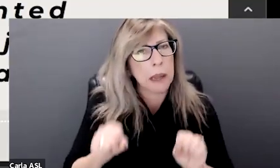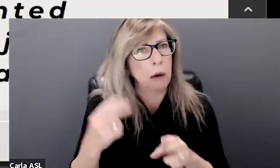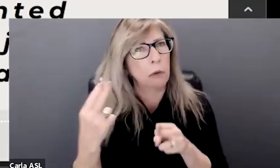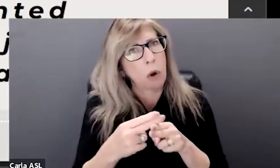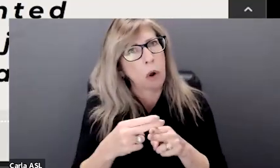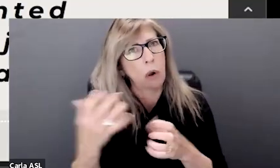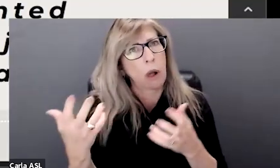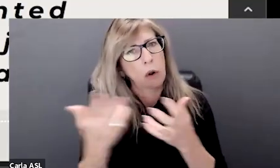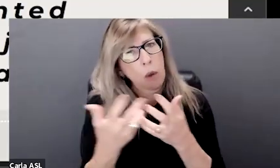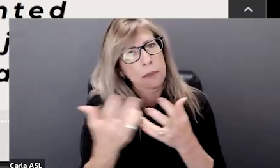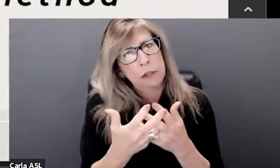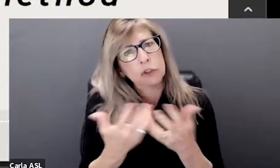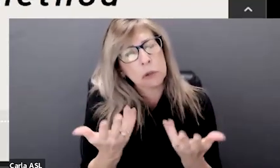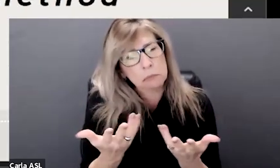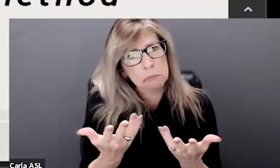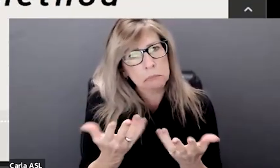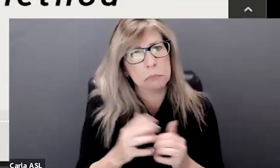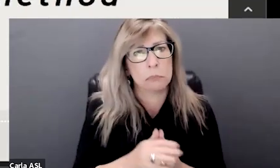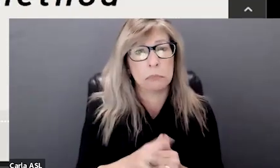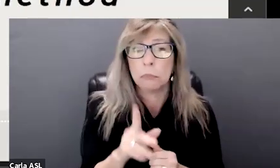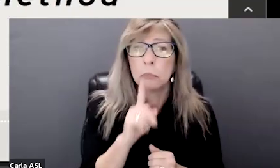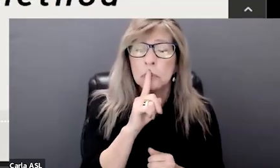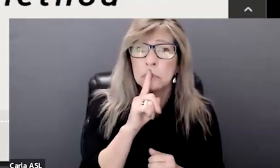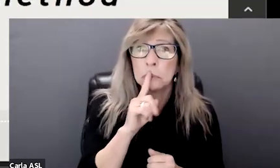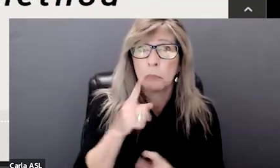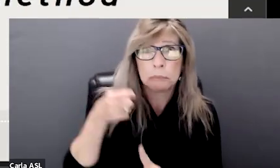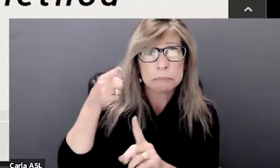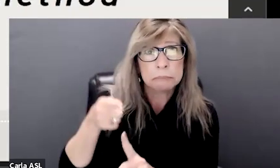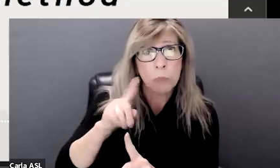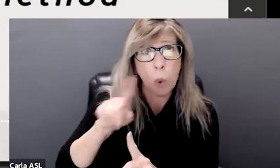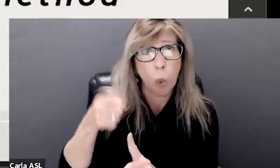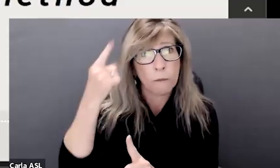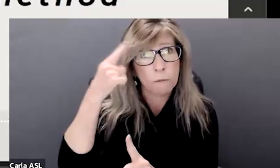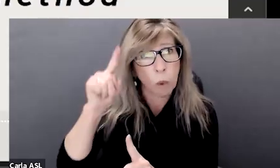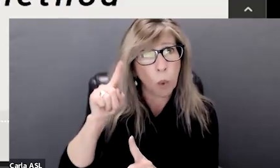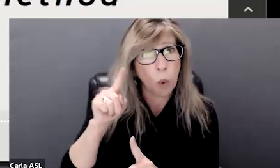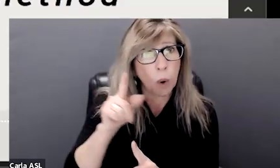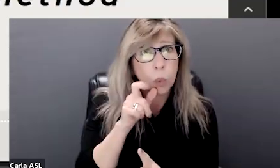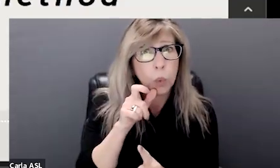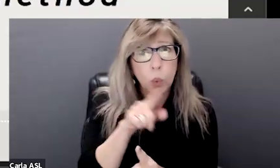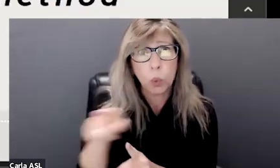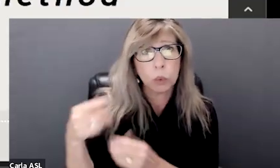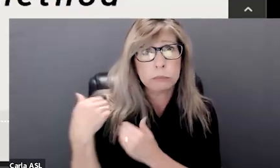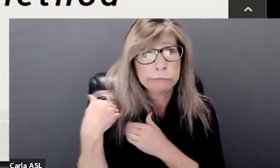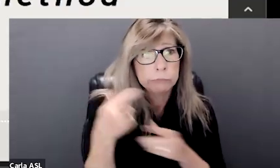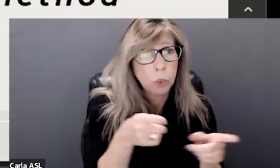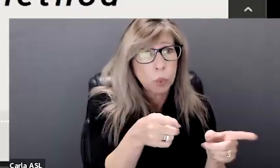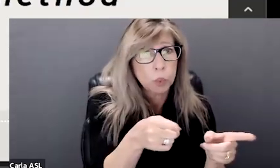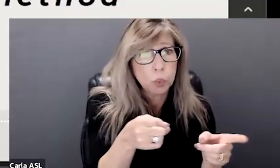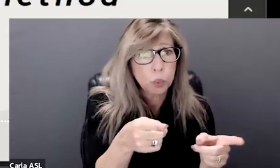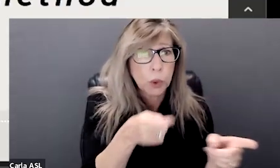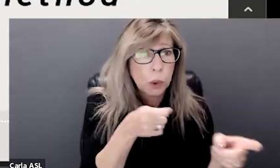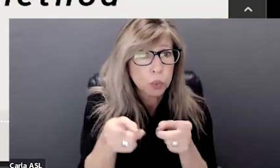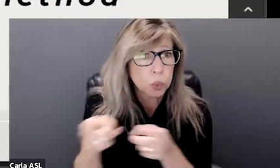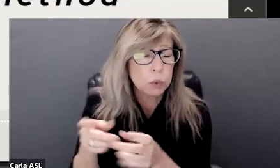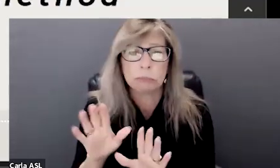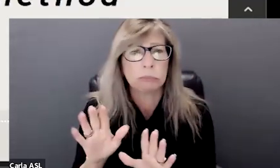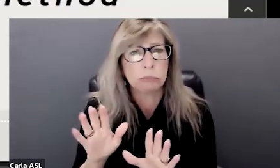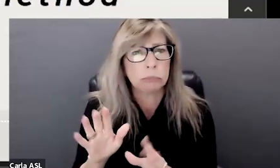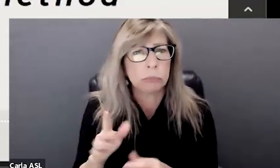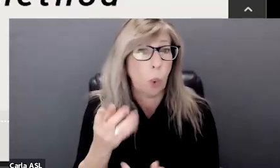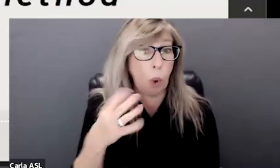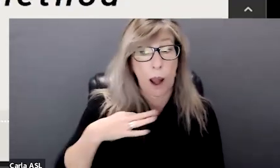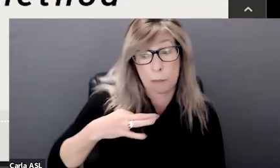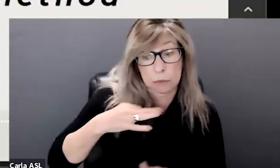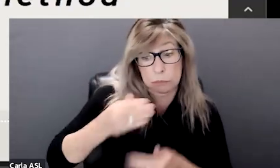doesn't necessarily have to be a recruiter. This doesn't necessarily have to be, an application process. This could even be just the